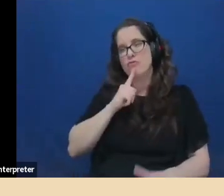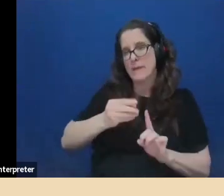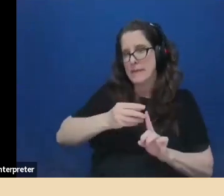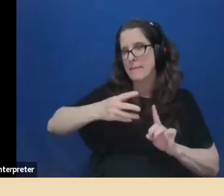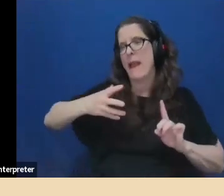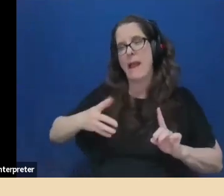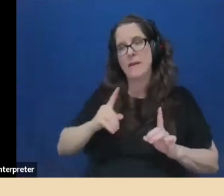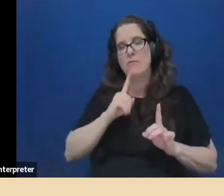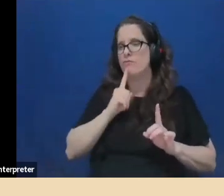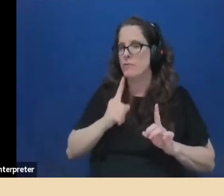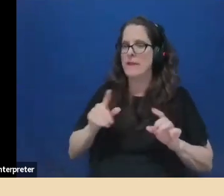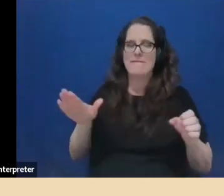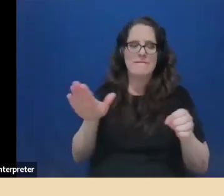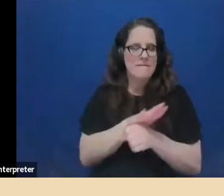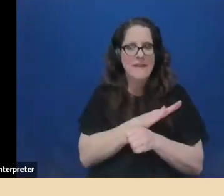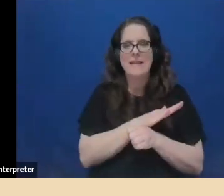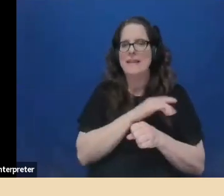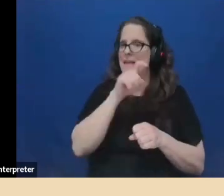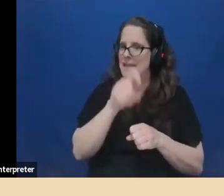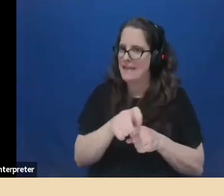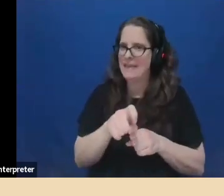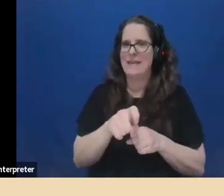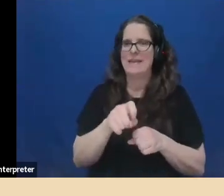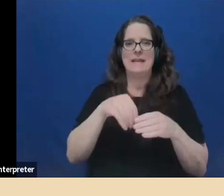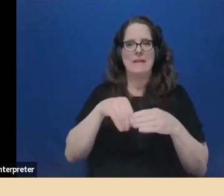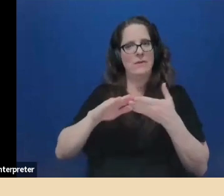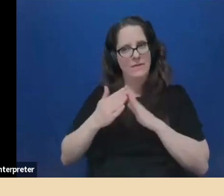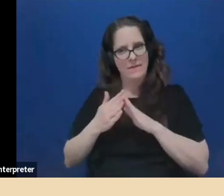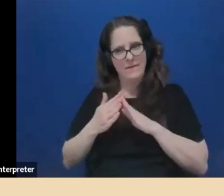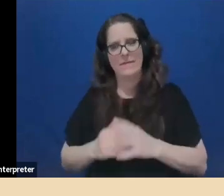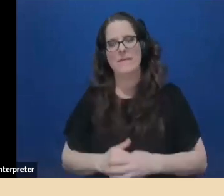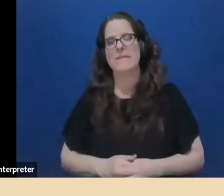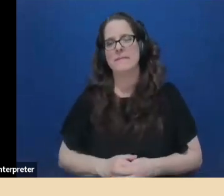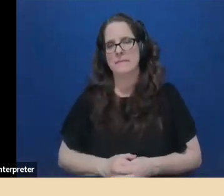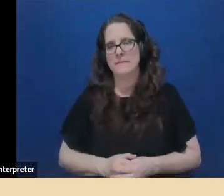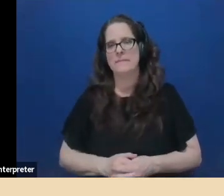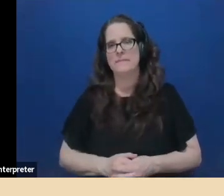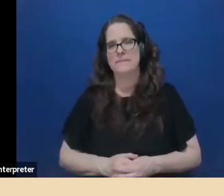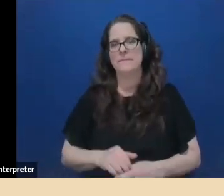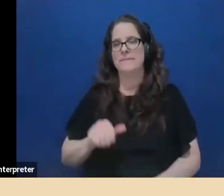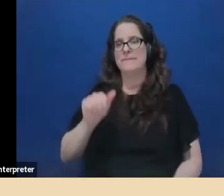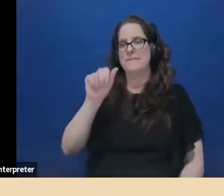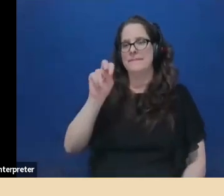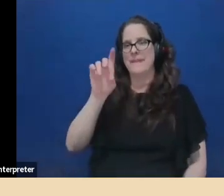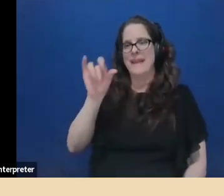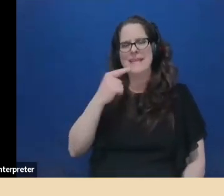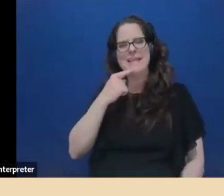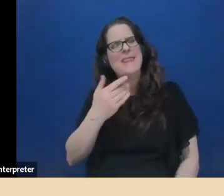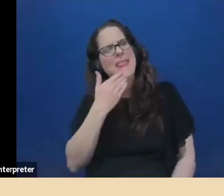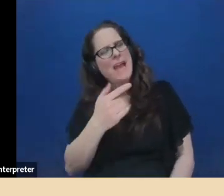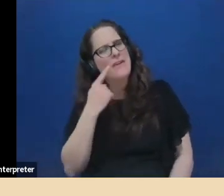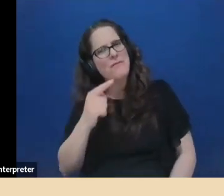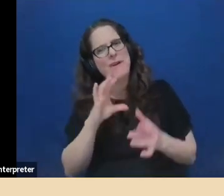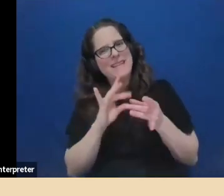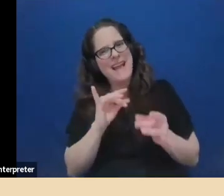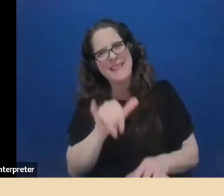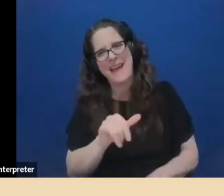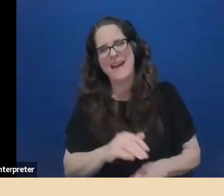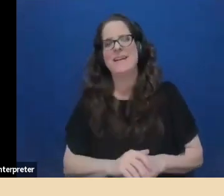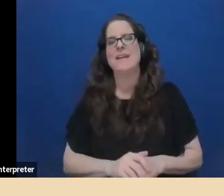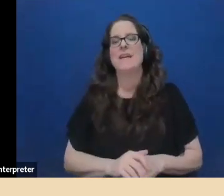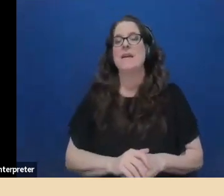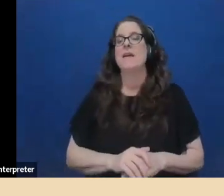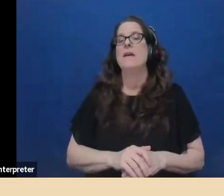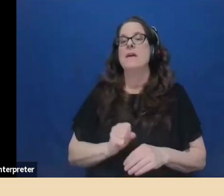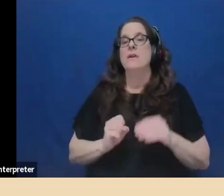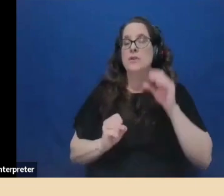fulfilling a need in the community. So thank you for this saying is that. You can do that several ways. The easiest